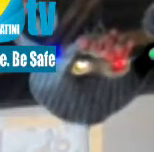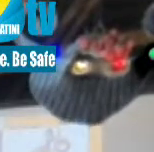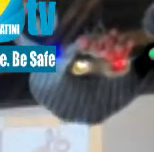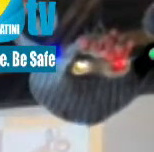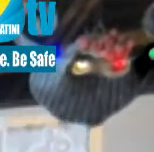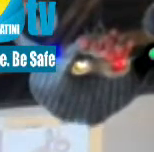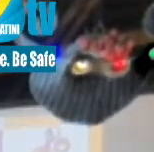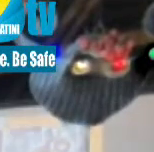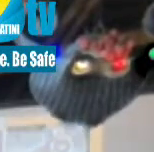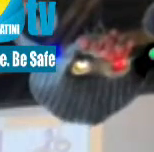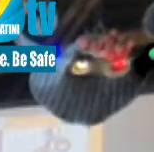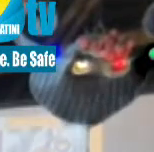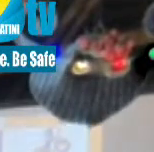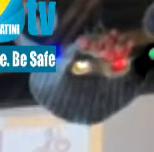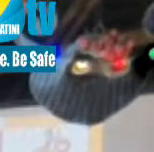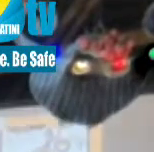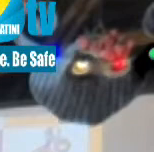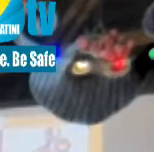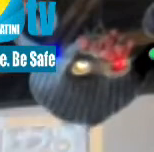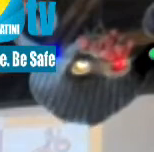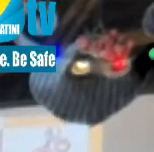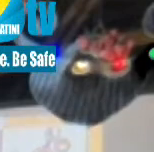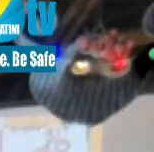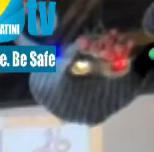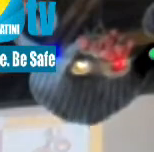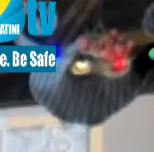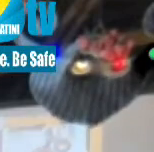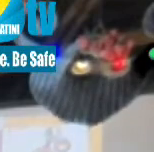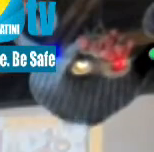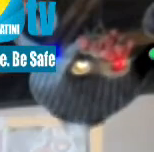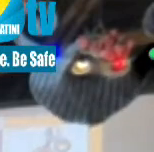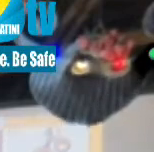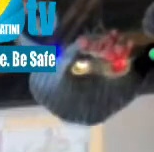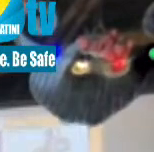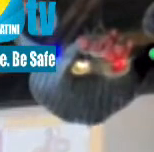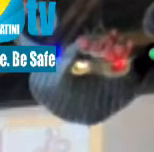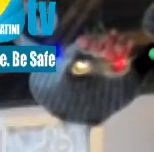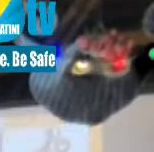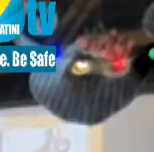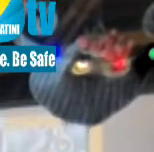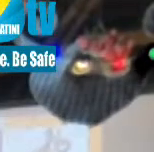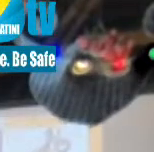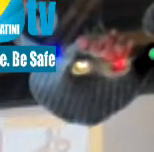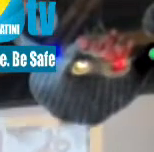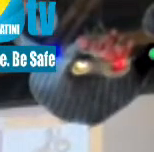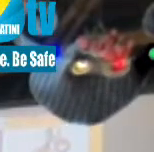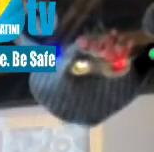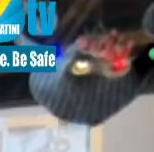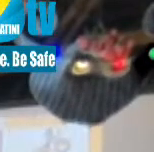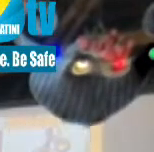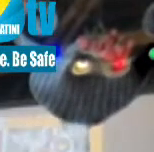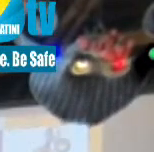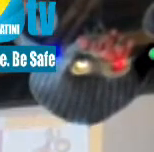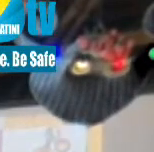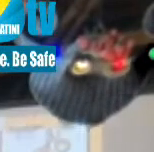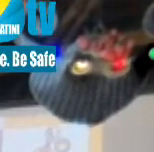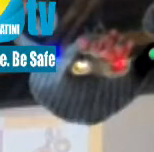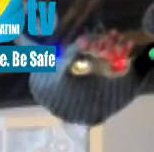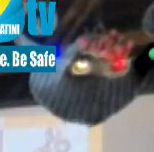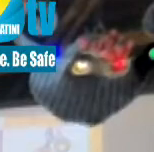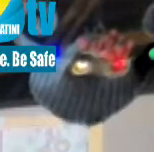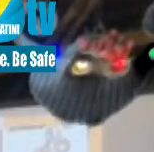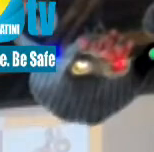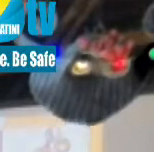Agency, Russell Dlamini, a key stakeholder in the fight against COVID-19. That's Tazela nje kafishane,